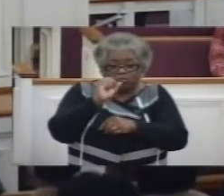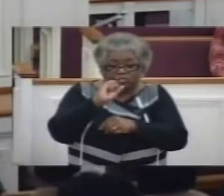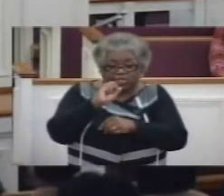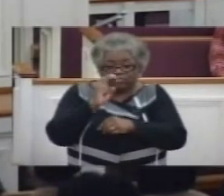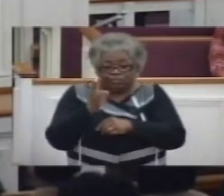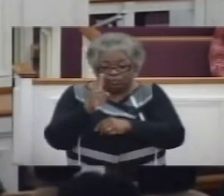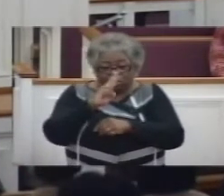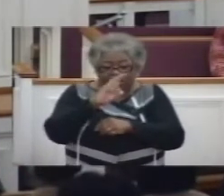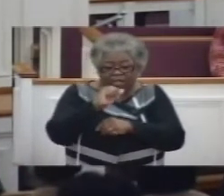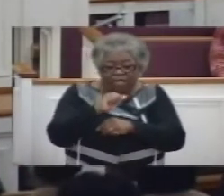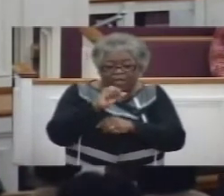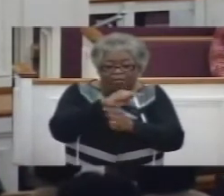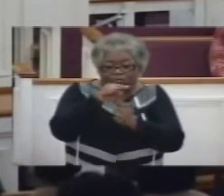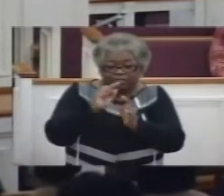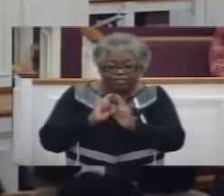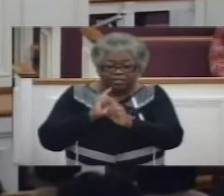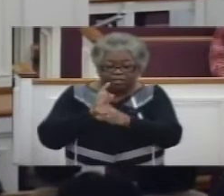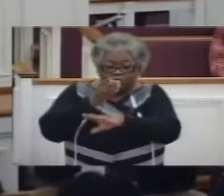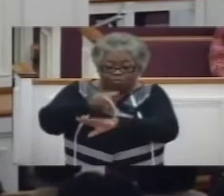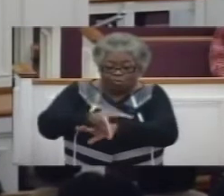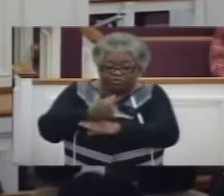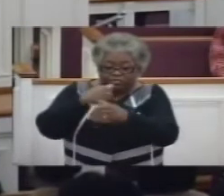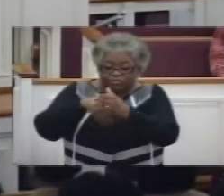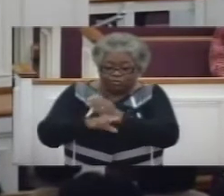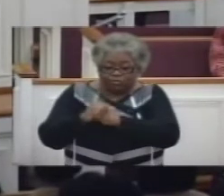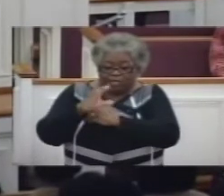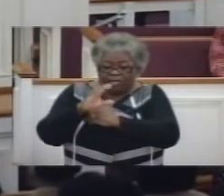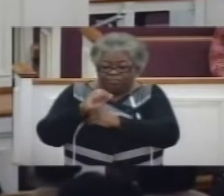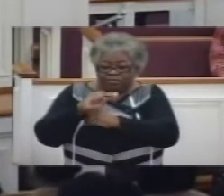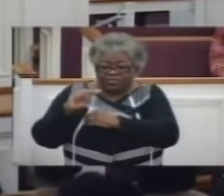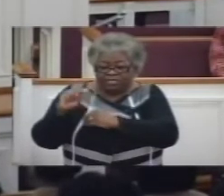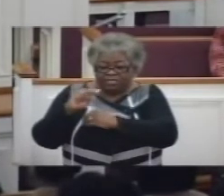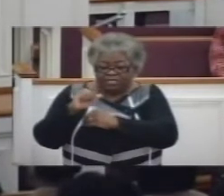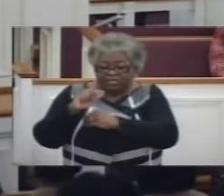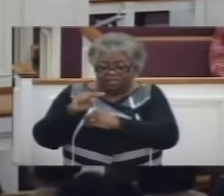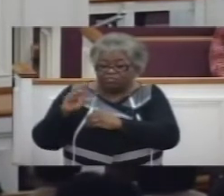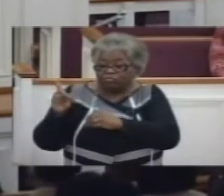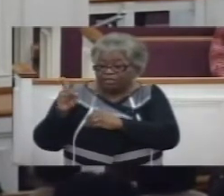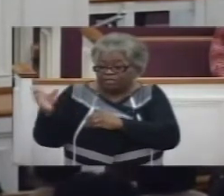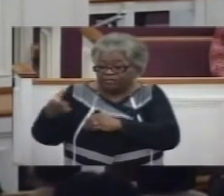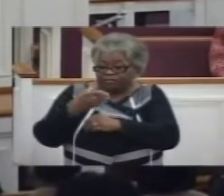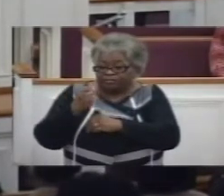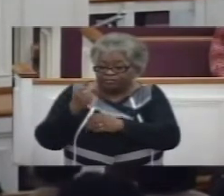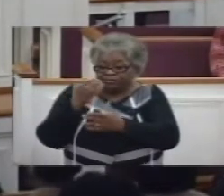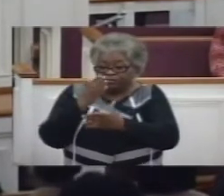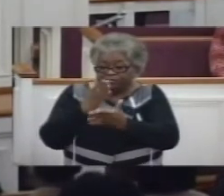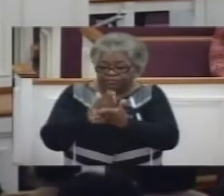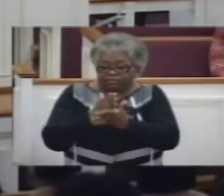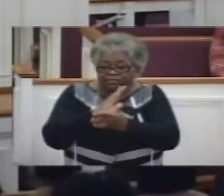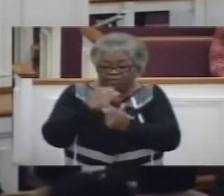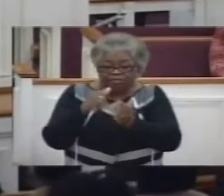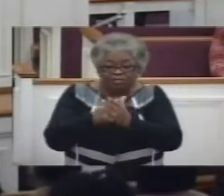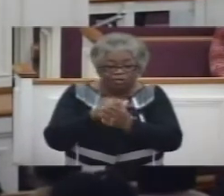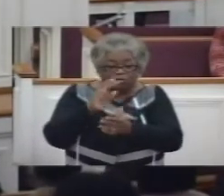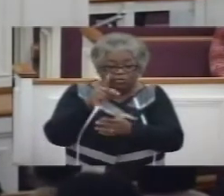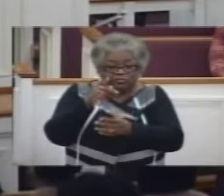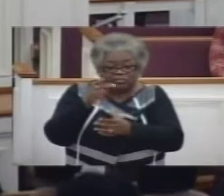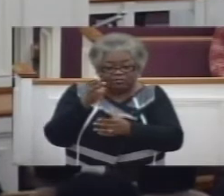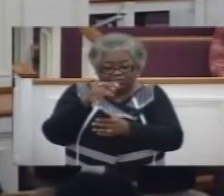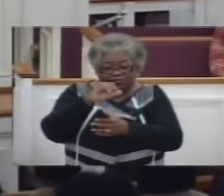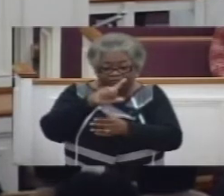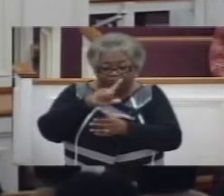told Joshua when they crossed over into Canaan that you better get rid of all of them Philistines. But